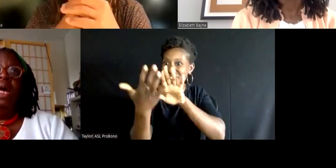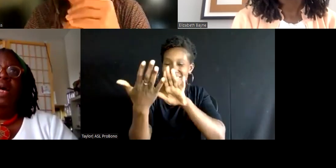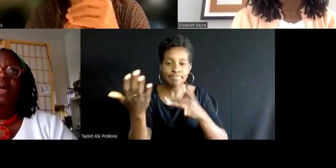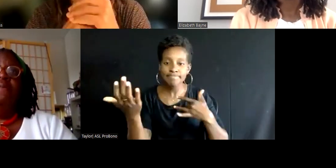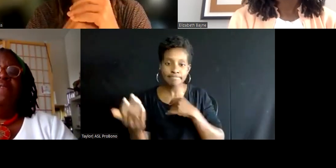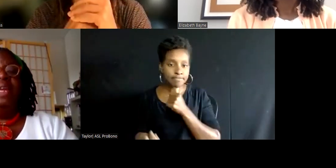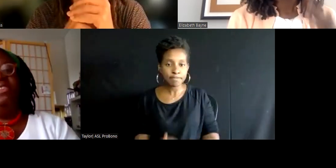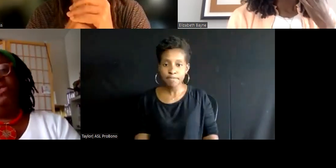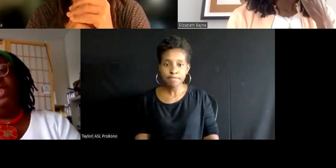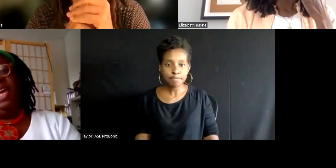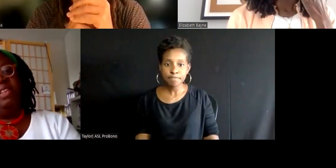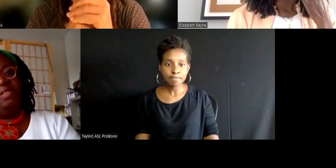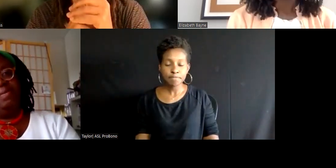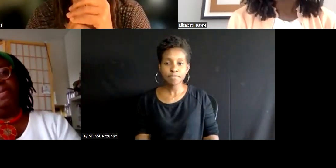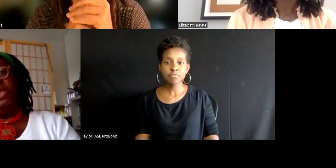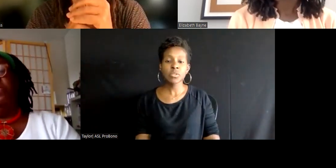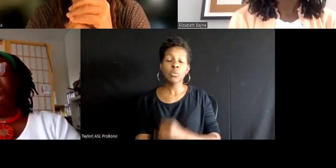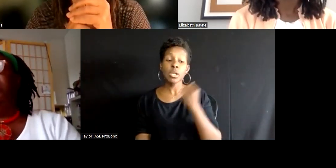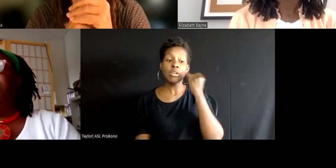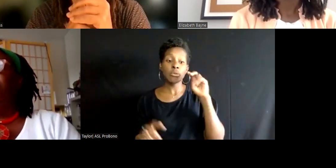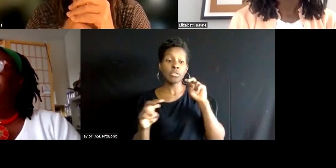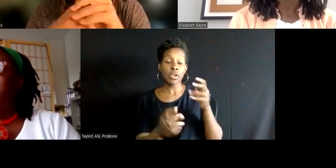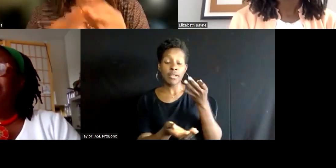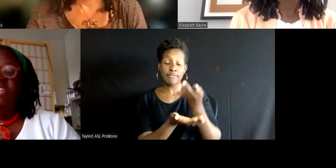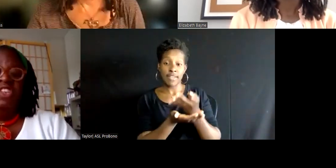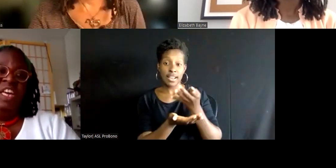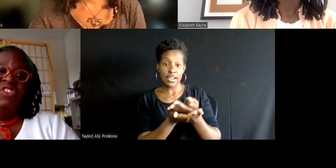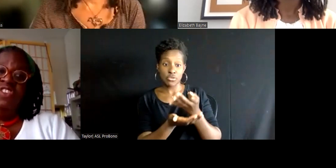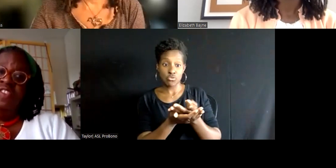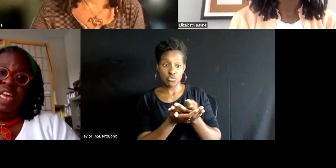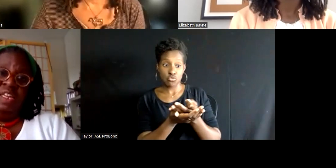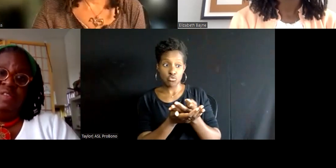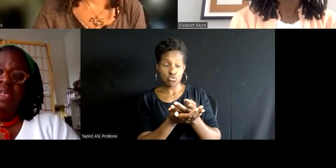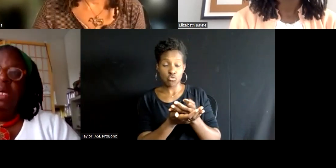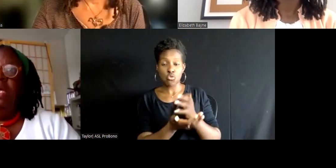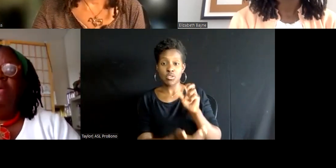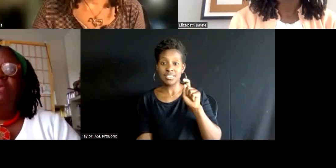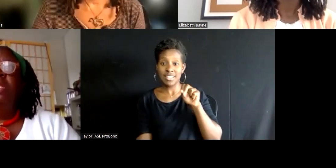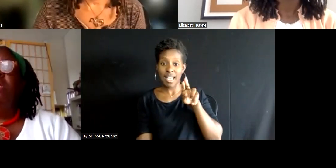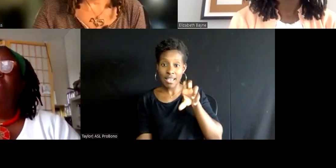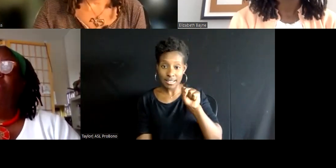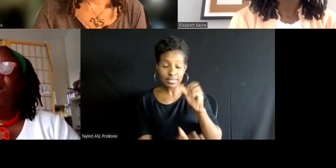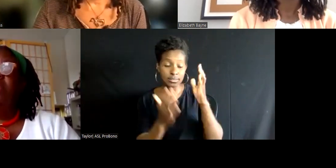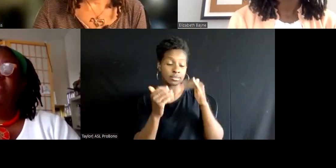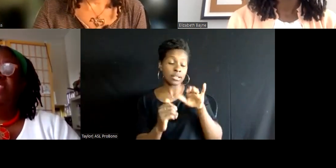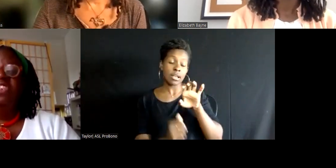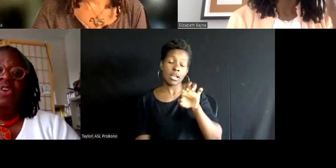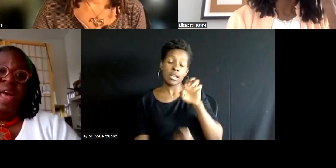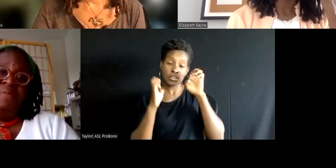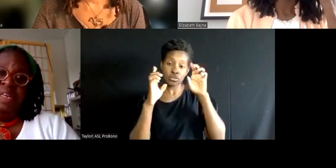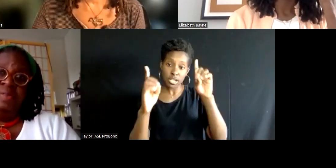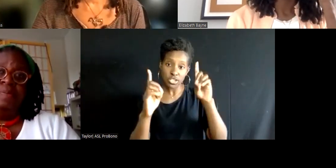across financial status, if we look across education status, if we look